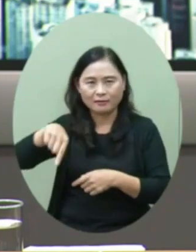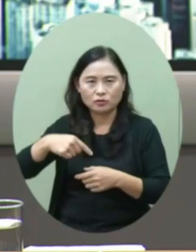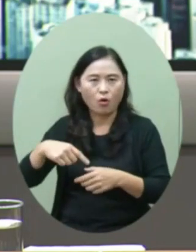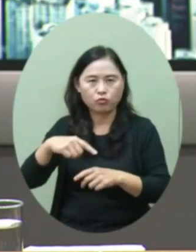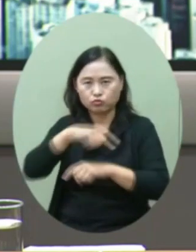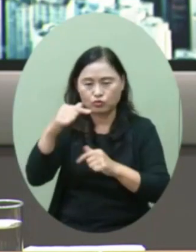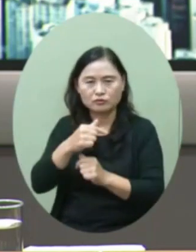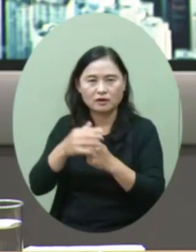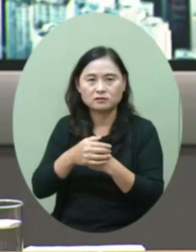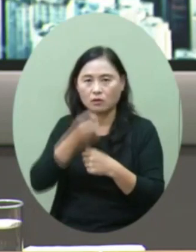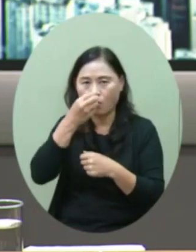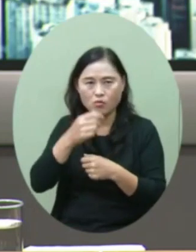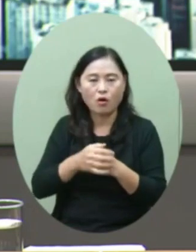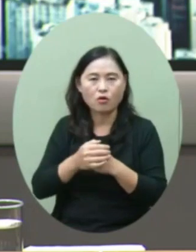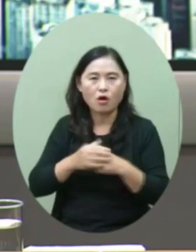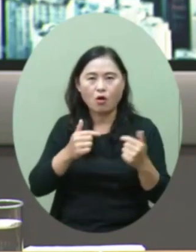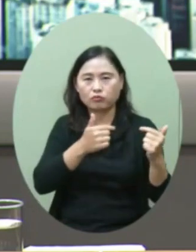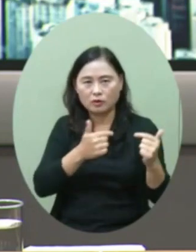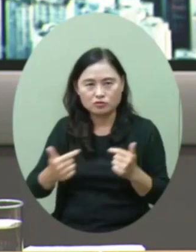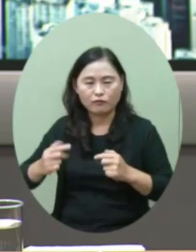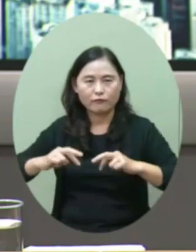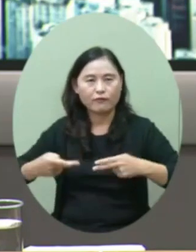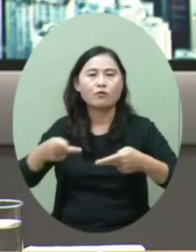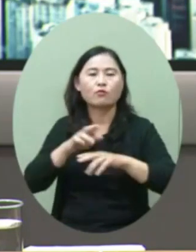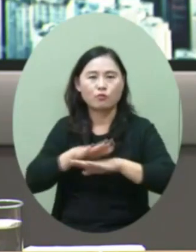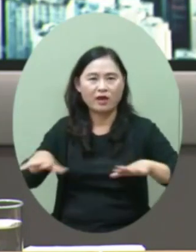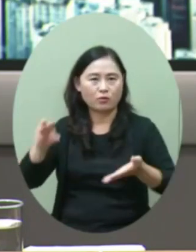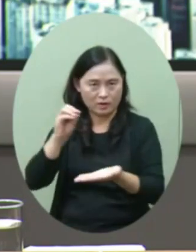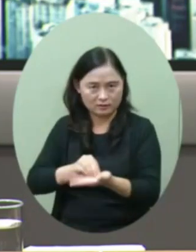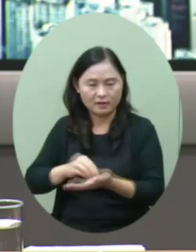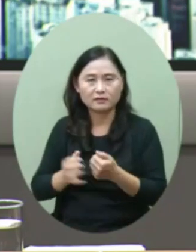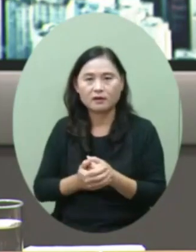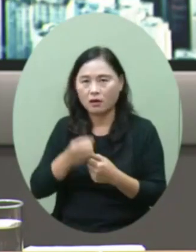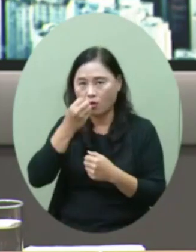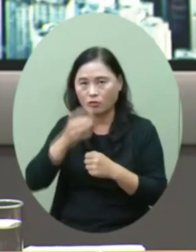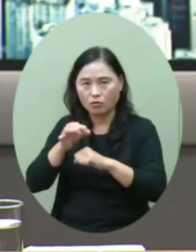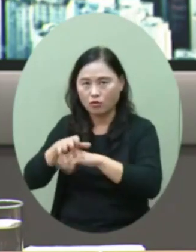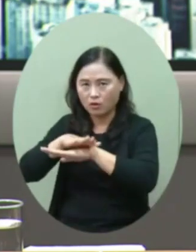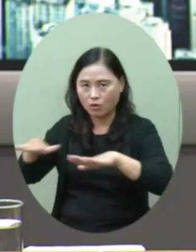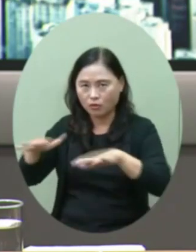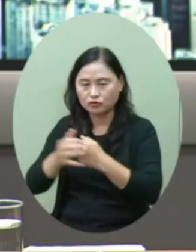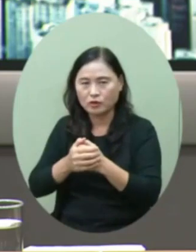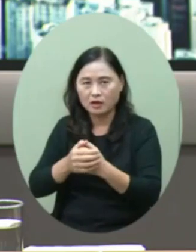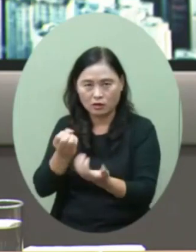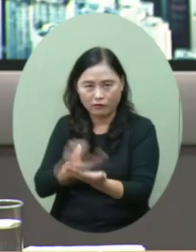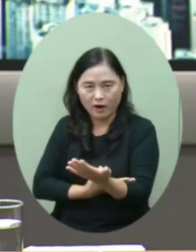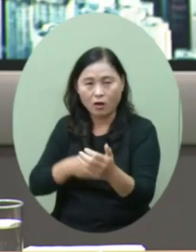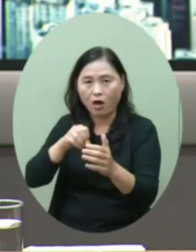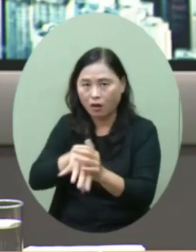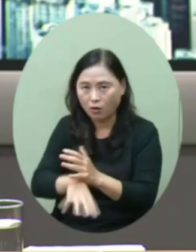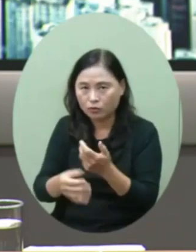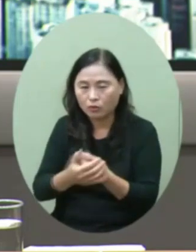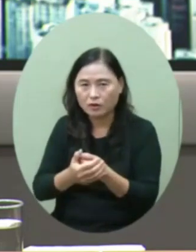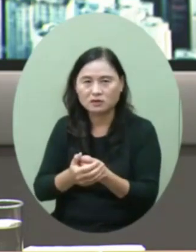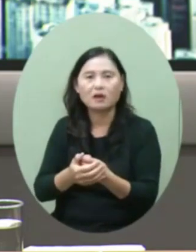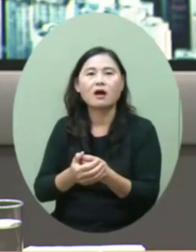the sovereignty, territorial integrity, and long-term stability of Hong Kong, as well as the country. So if we have a